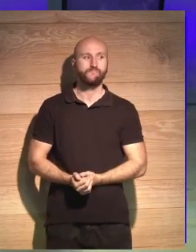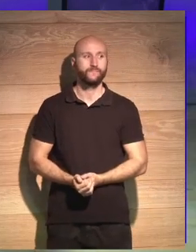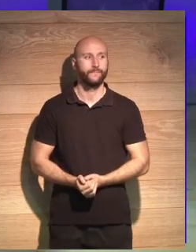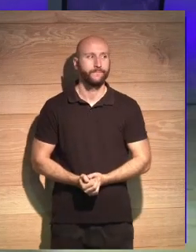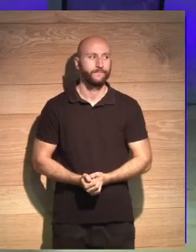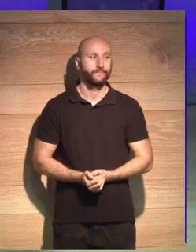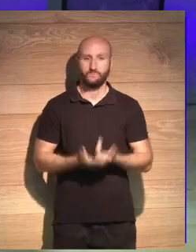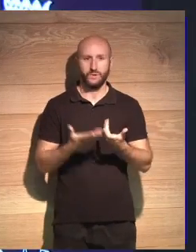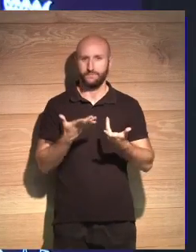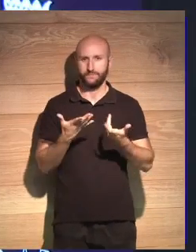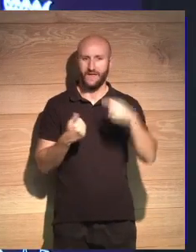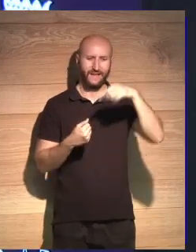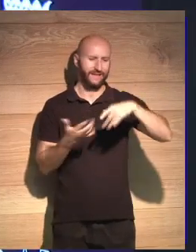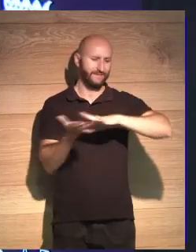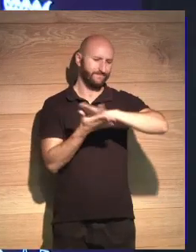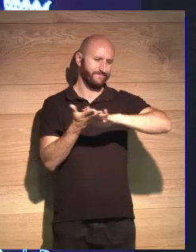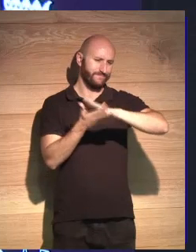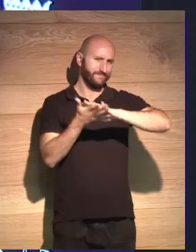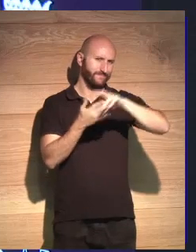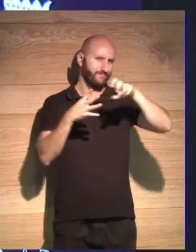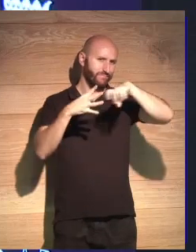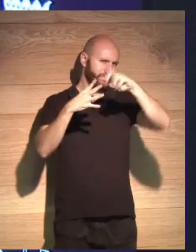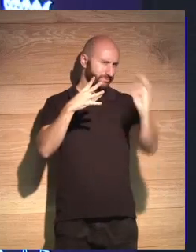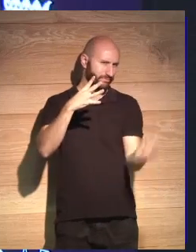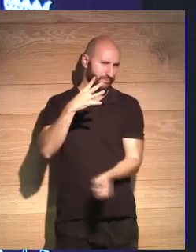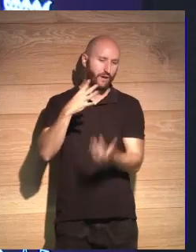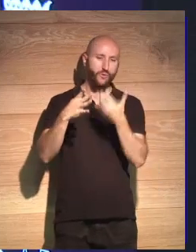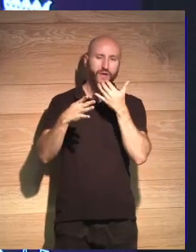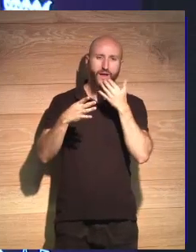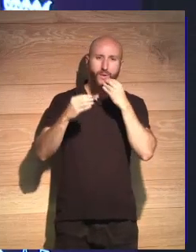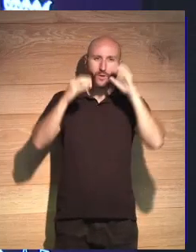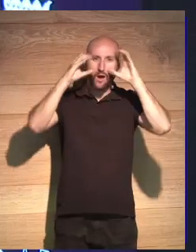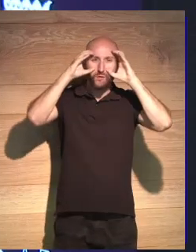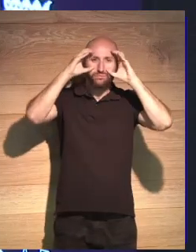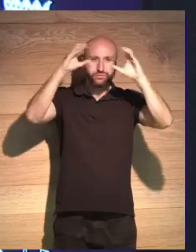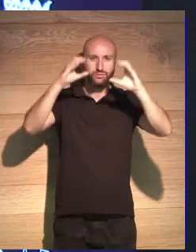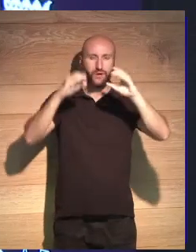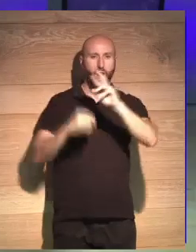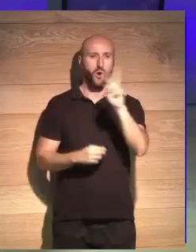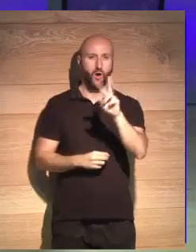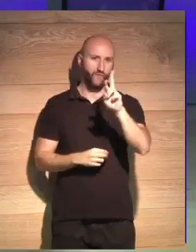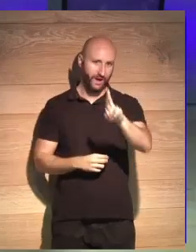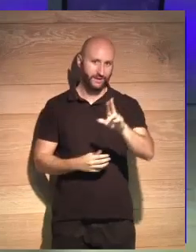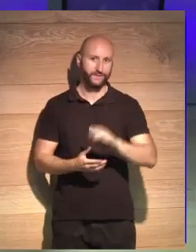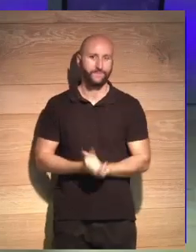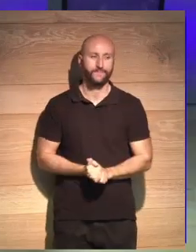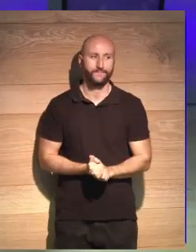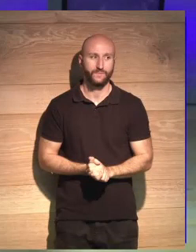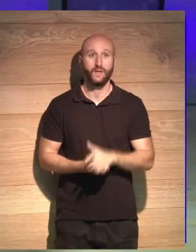work. Well, we could speak much longer about, for example, virtual